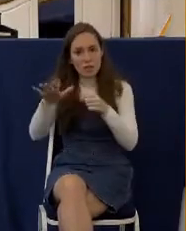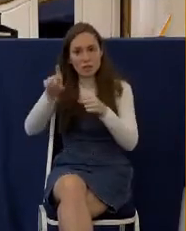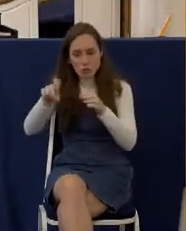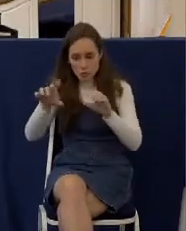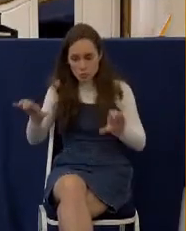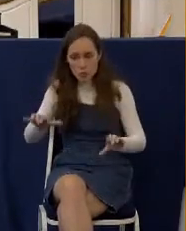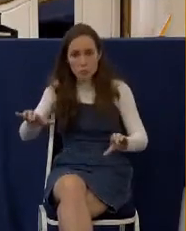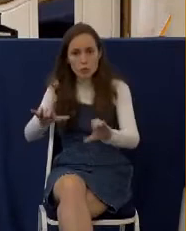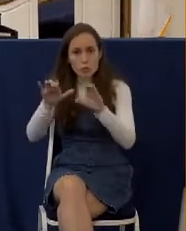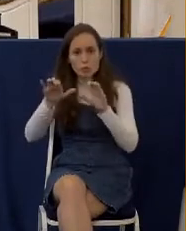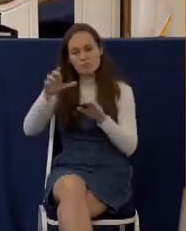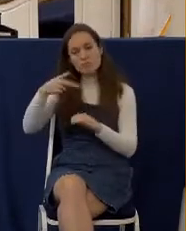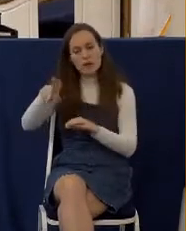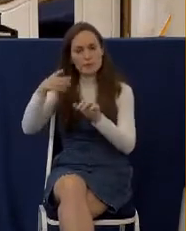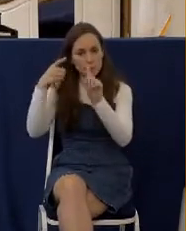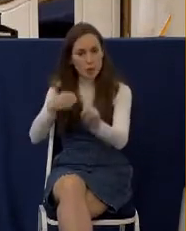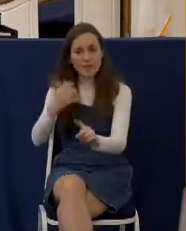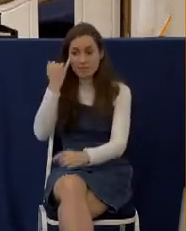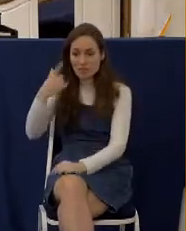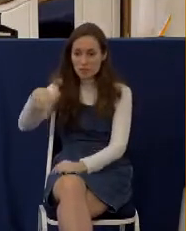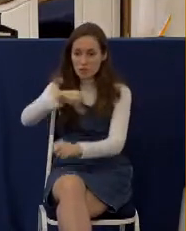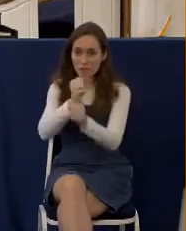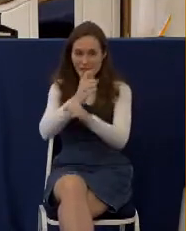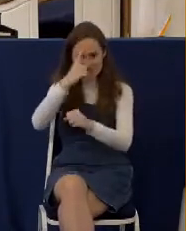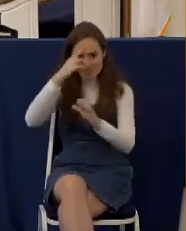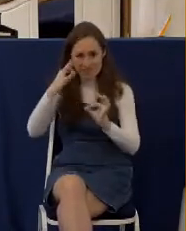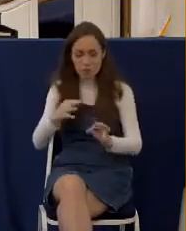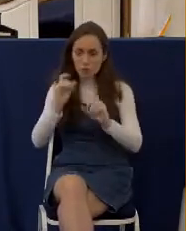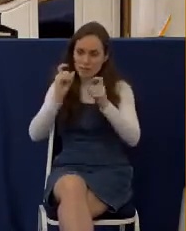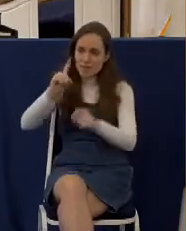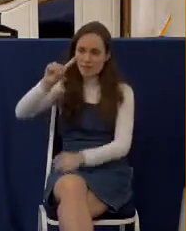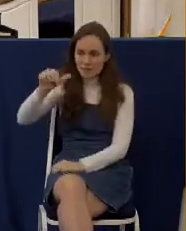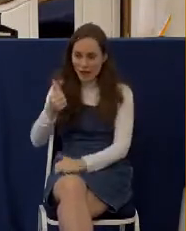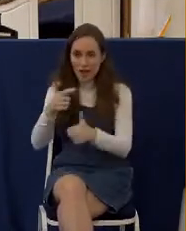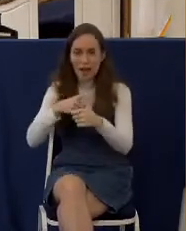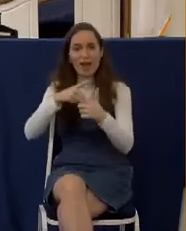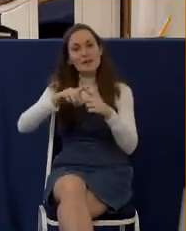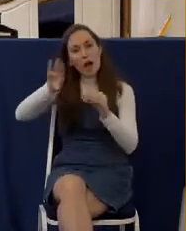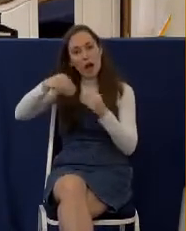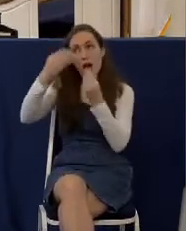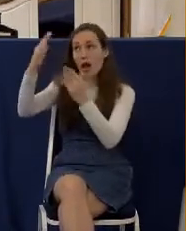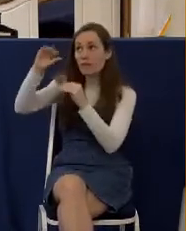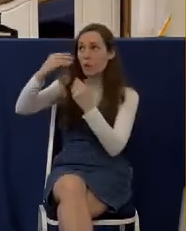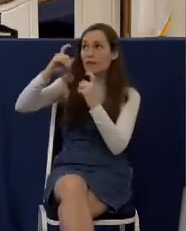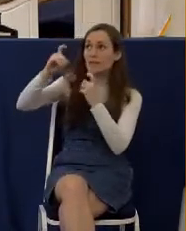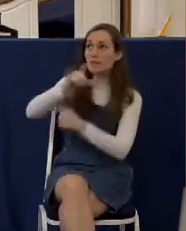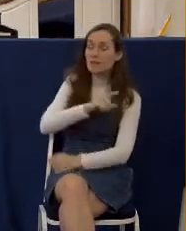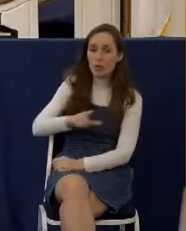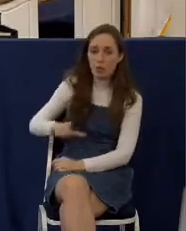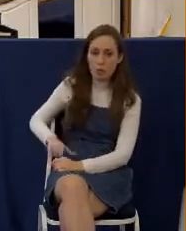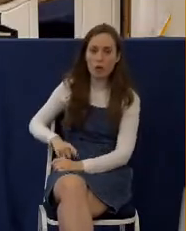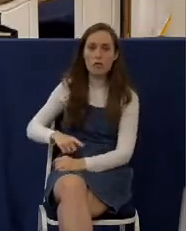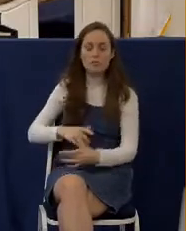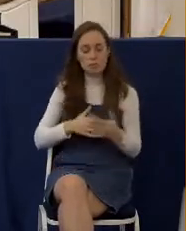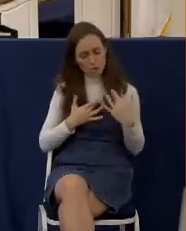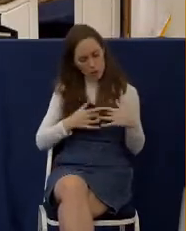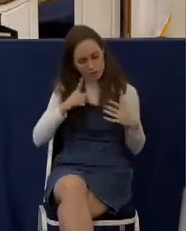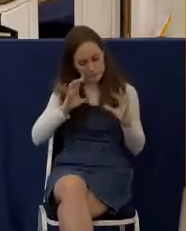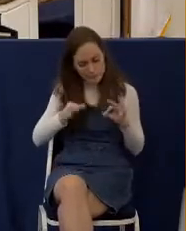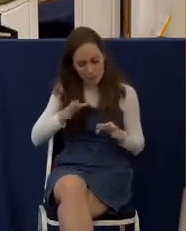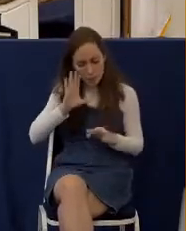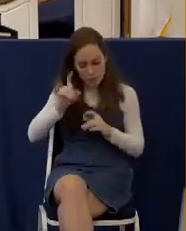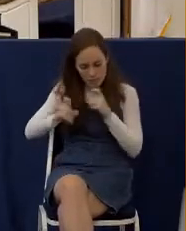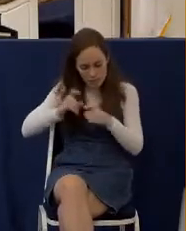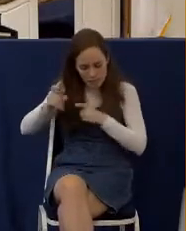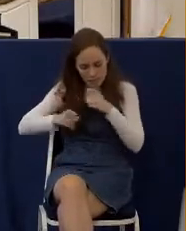here. If you make a decision to give tithes and offerings to the Lord, between you and God, you settle that in your heart that you're going to be a